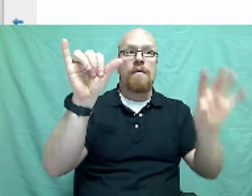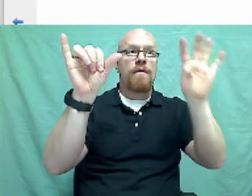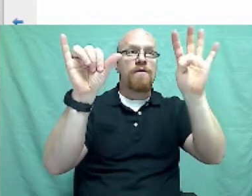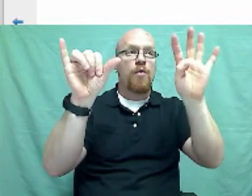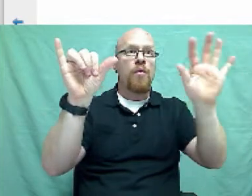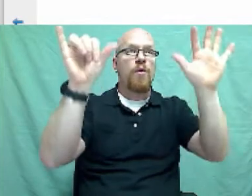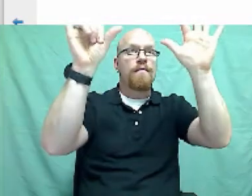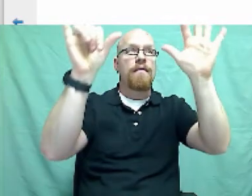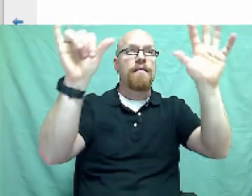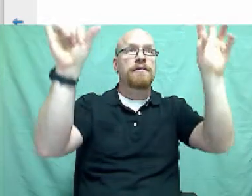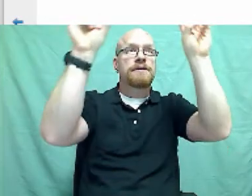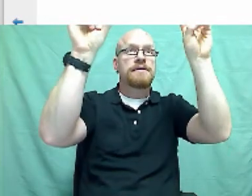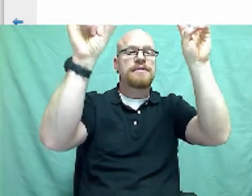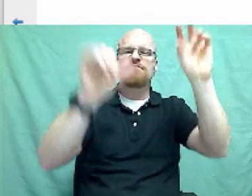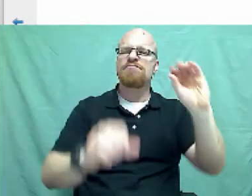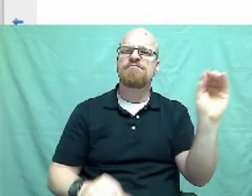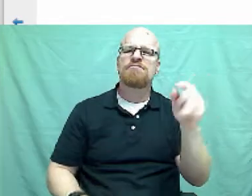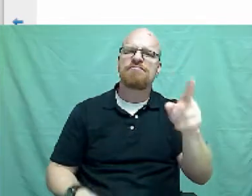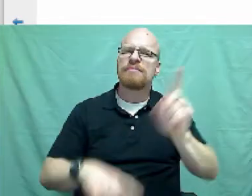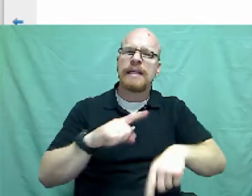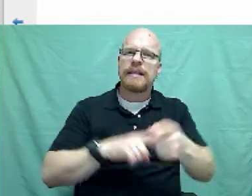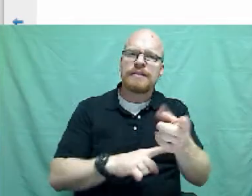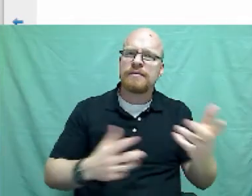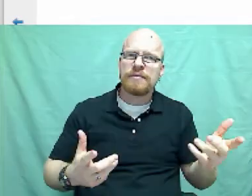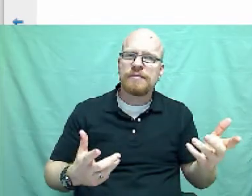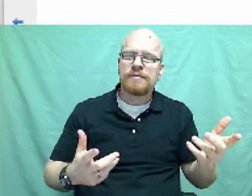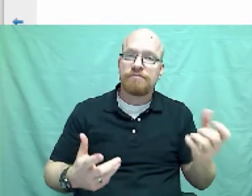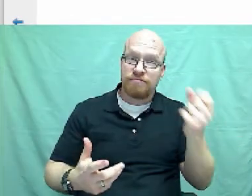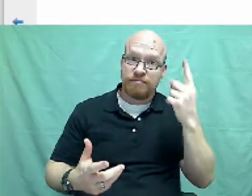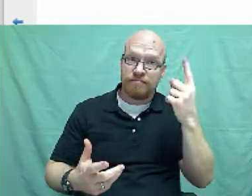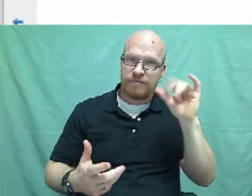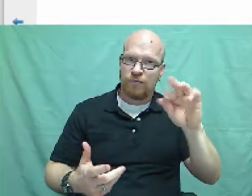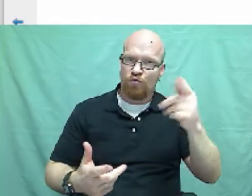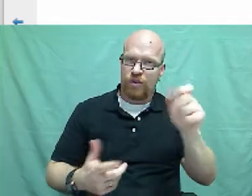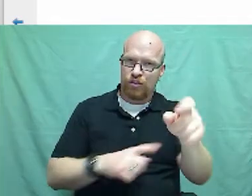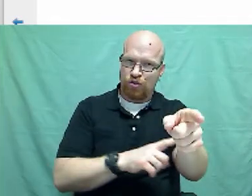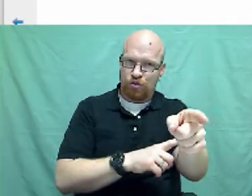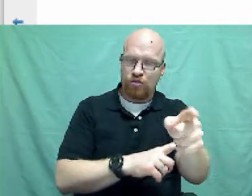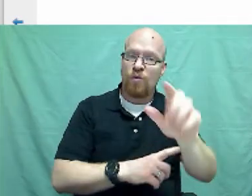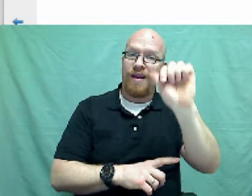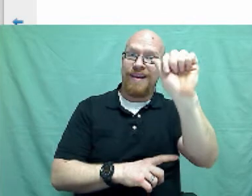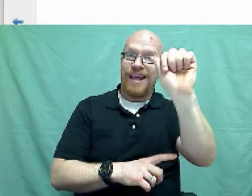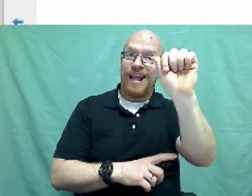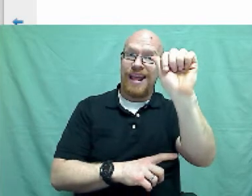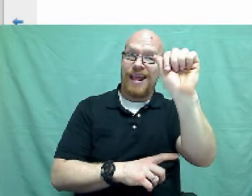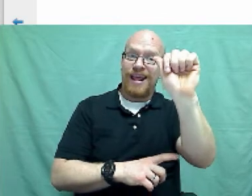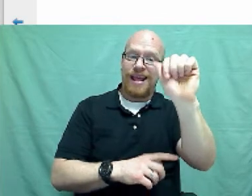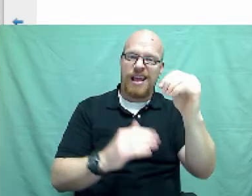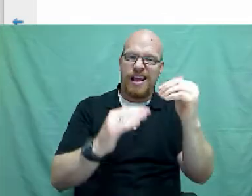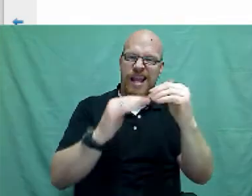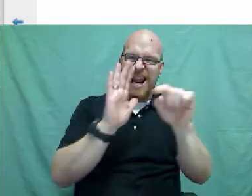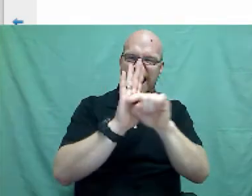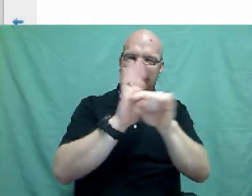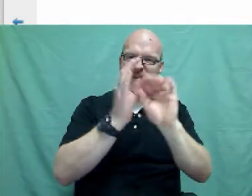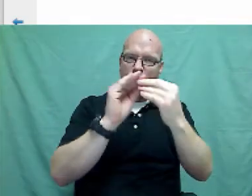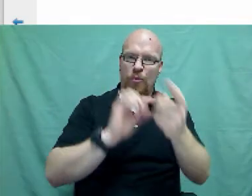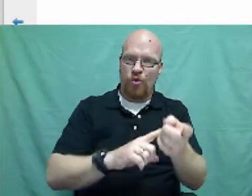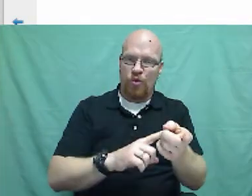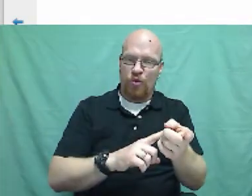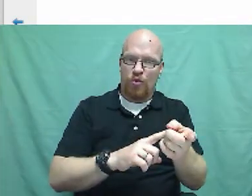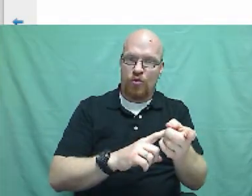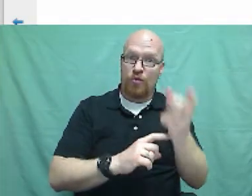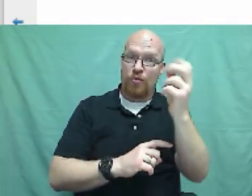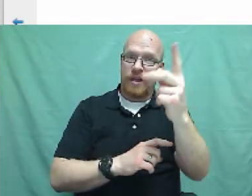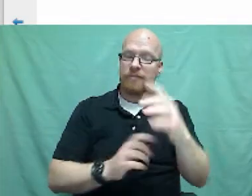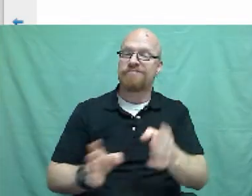in between. Now y equals 4, y equals 5, those aren't involved in that parabola. Those aren't possible answers for